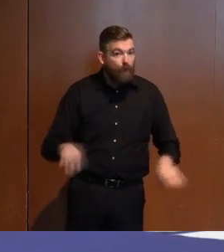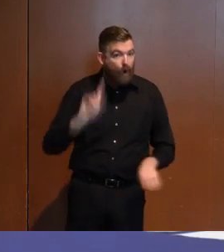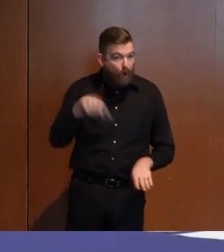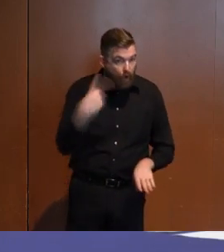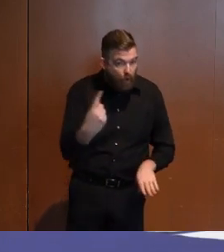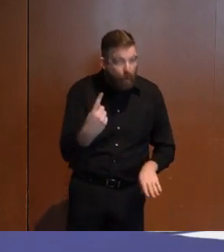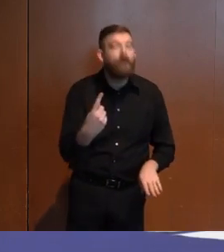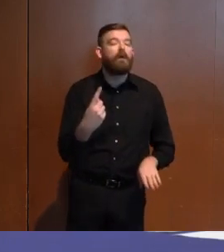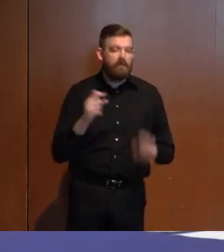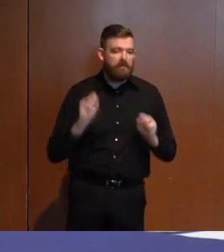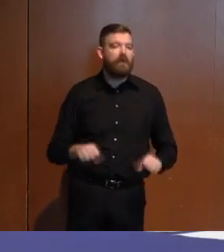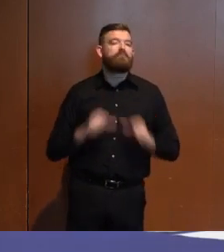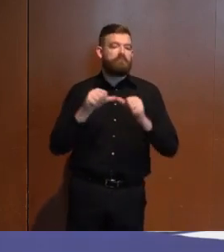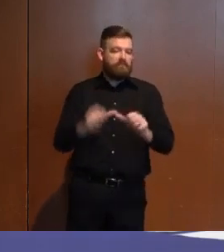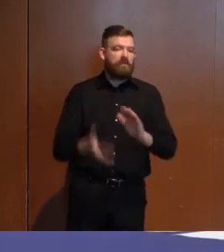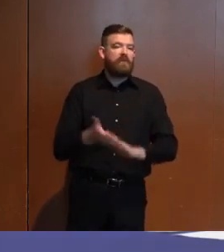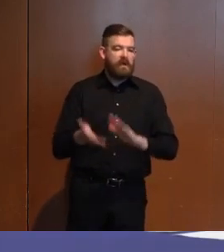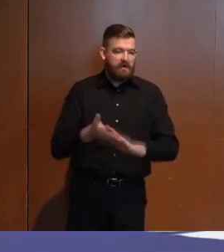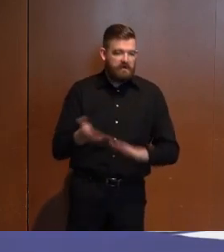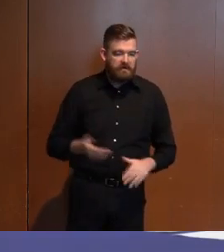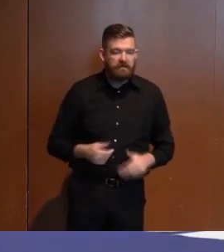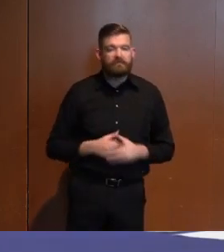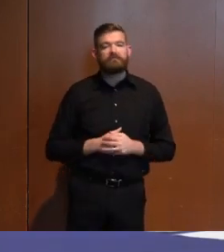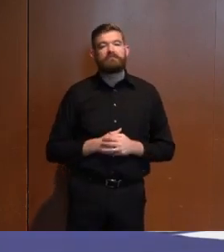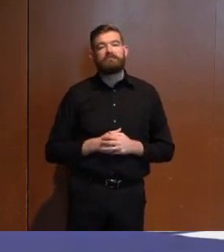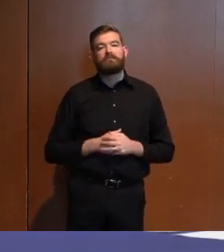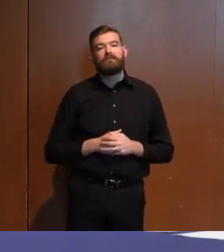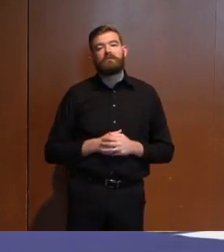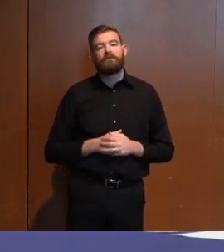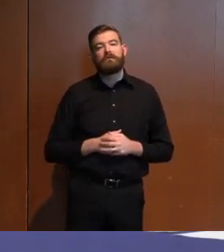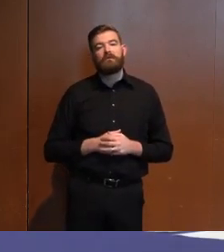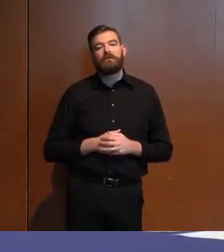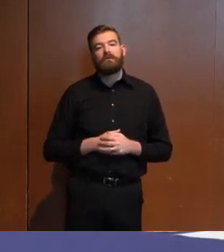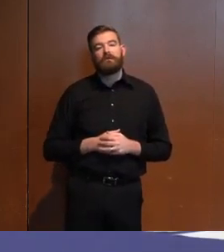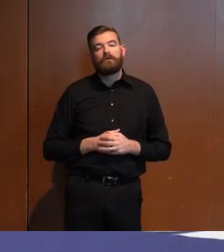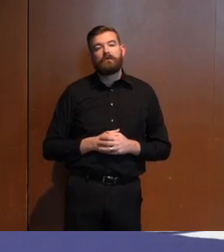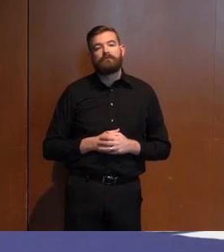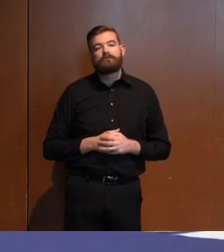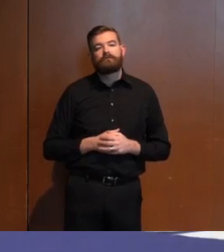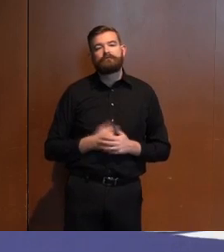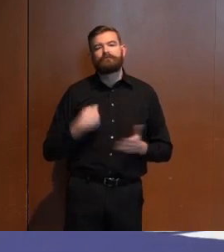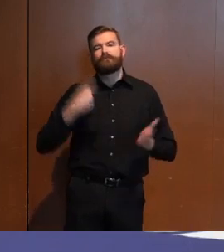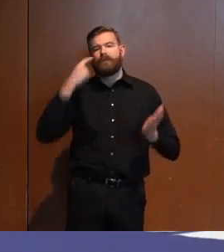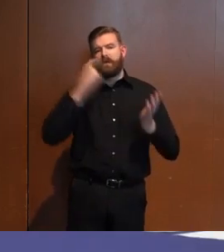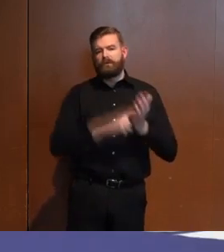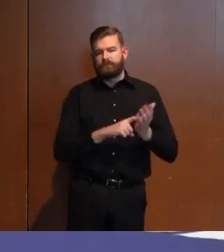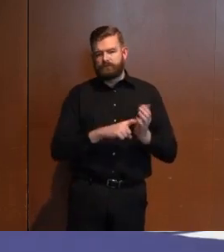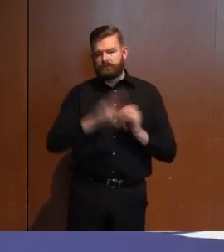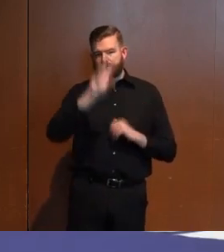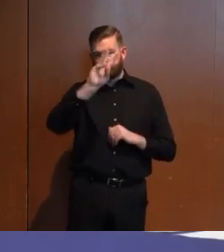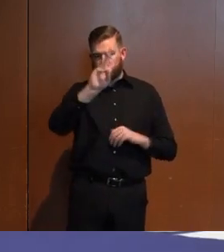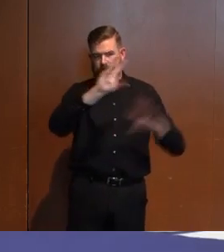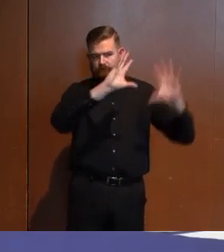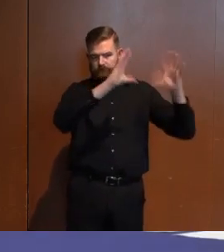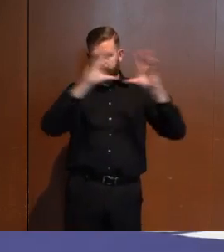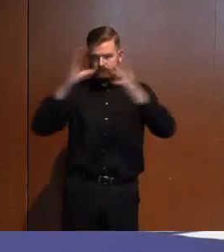There's 6 categories of workers that we enumerated in the order: healthcare workers, law enforcement personnel, first